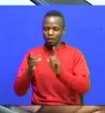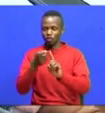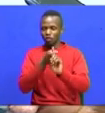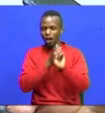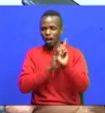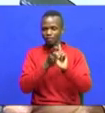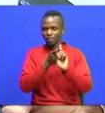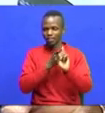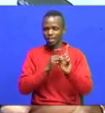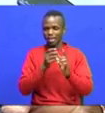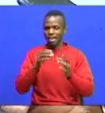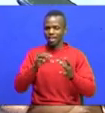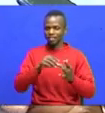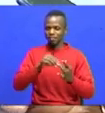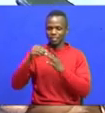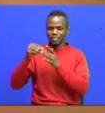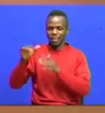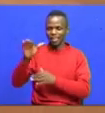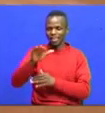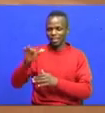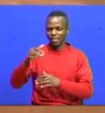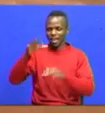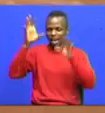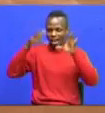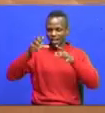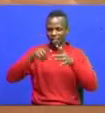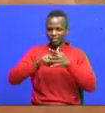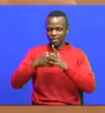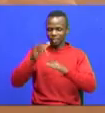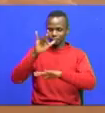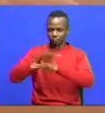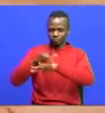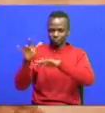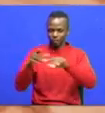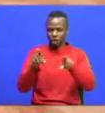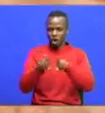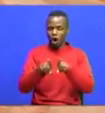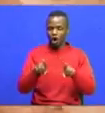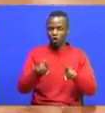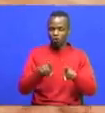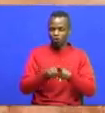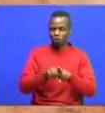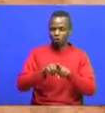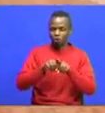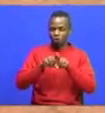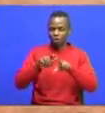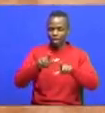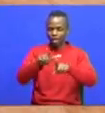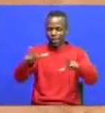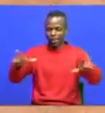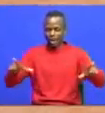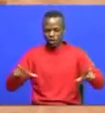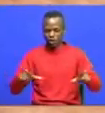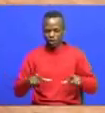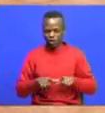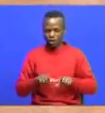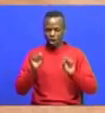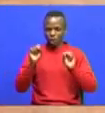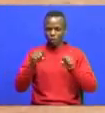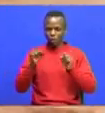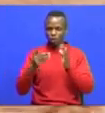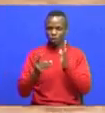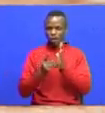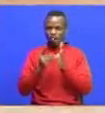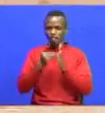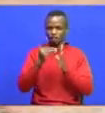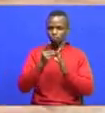areas where onset is going to start early. Another significant phenomenon known as the Indian Ocean Dipole is also said to be developing over the